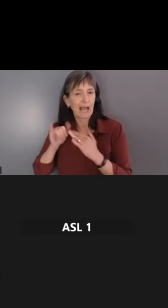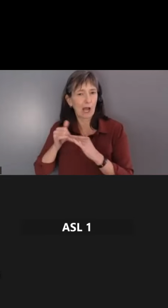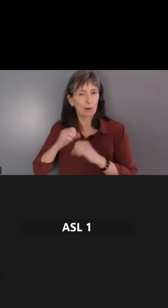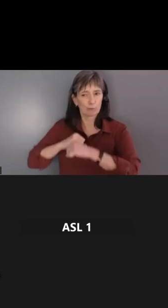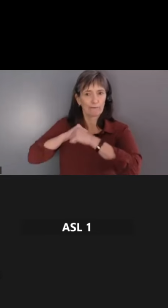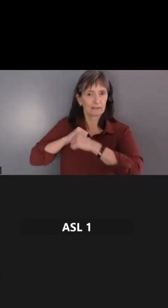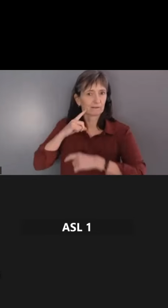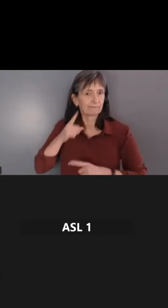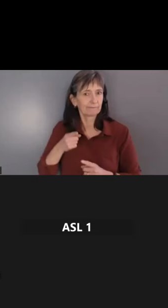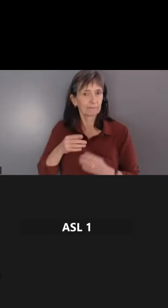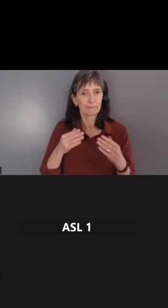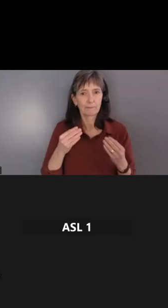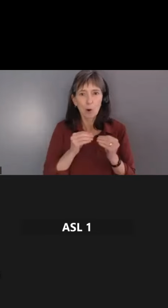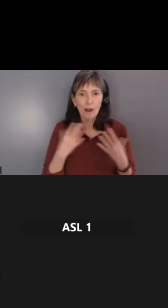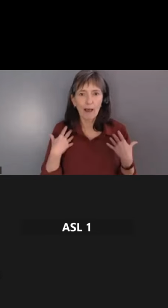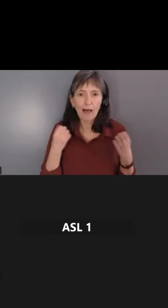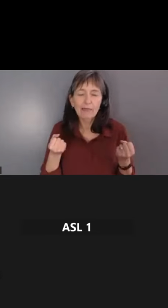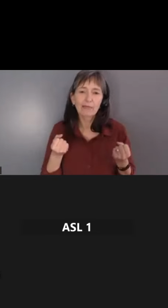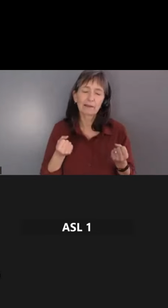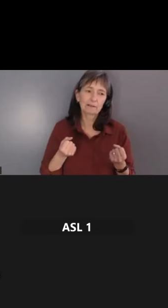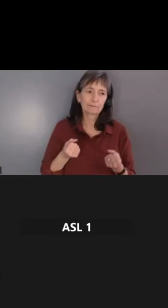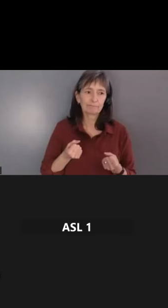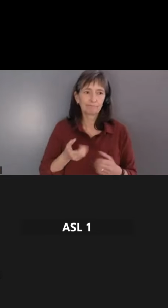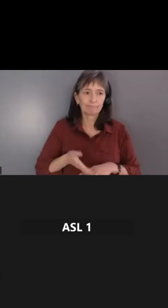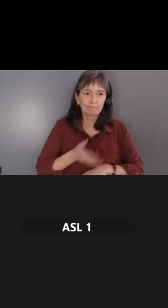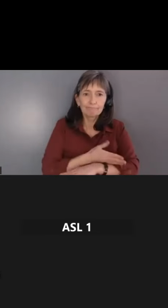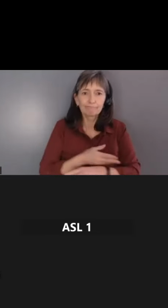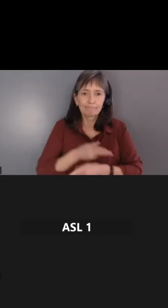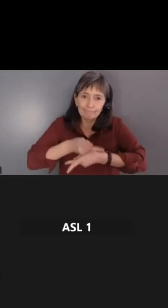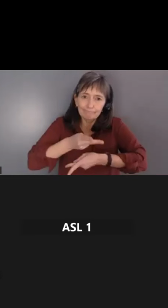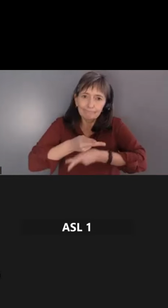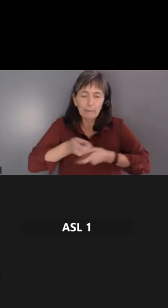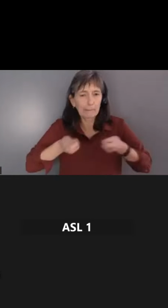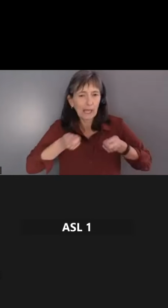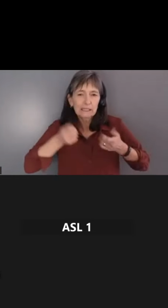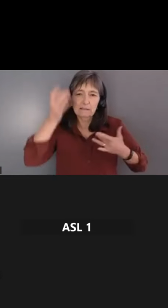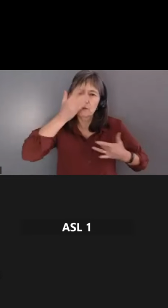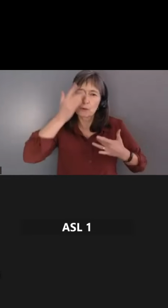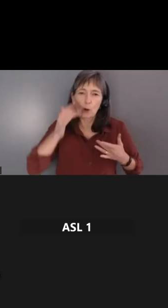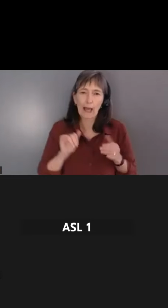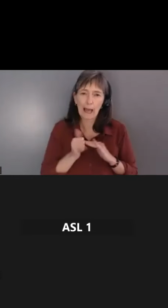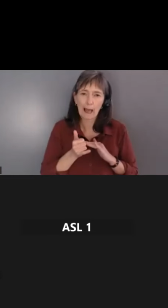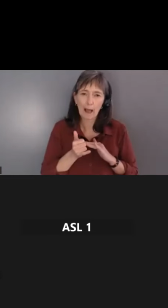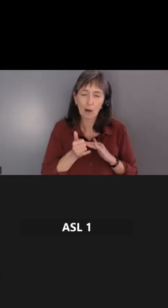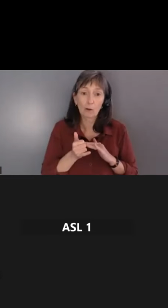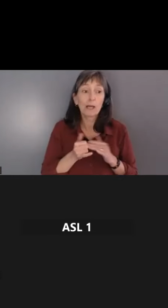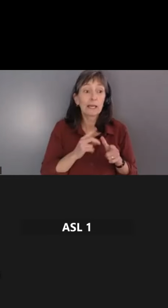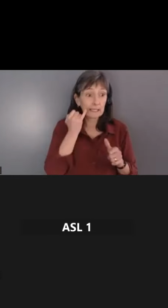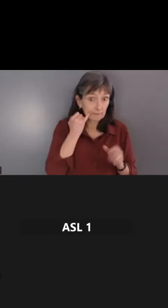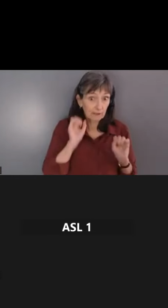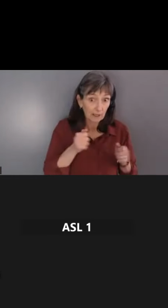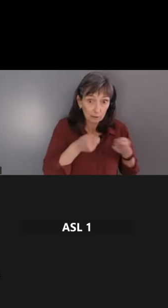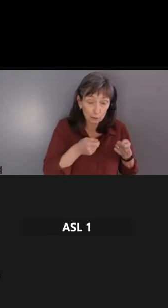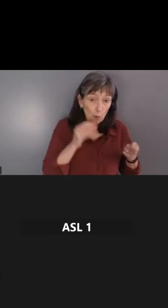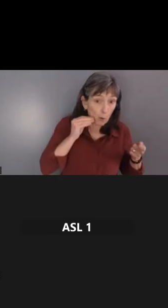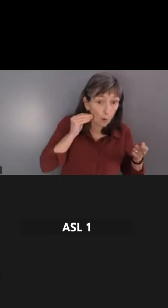improve wellness, preventative health, and chronic disease management across Canada, with the aim of reducing future long-term care admissions.